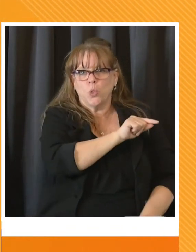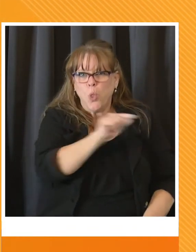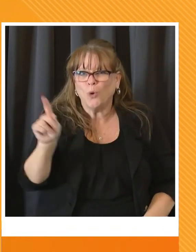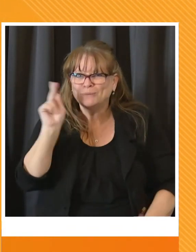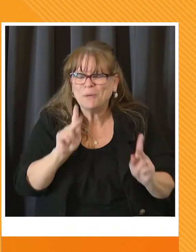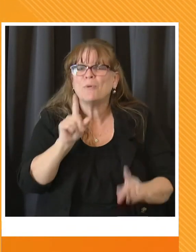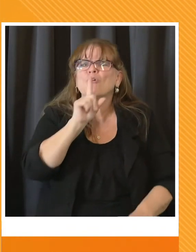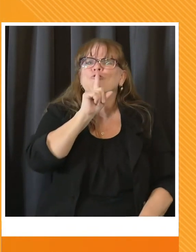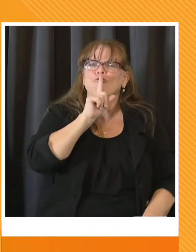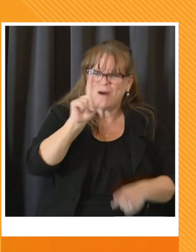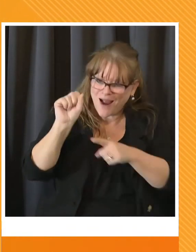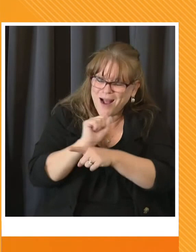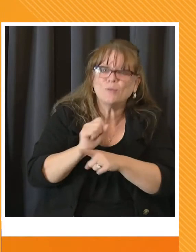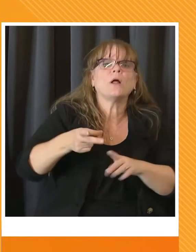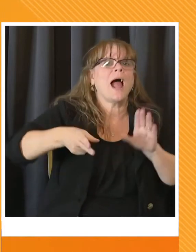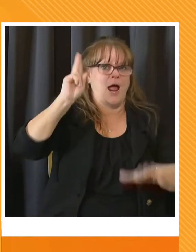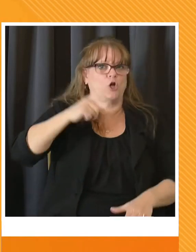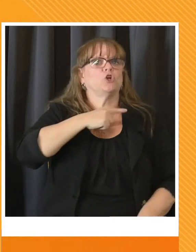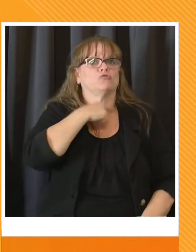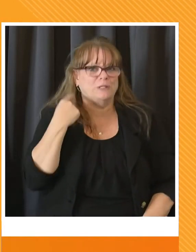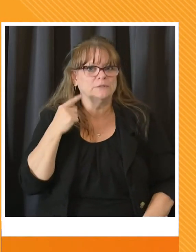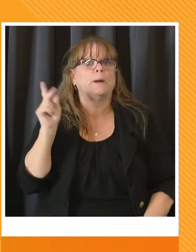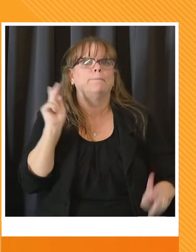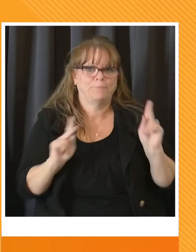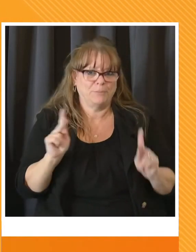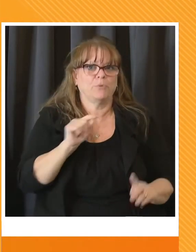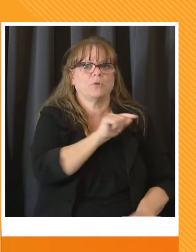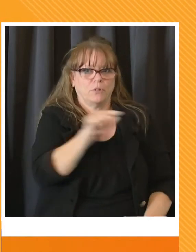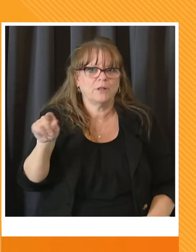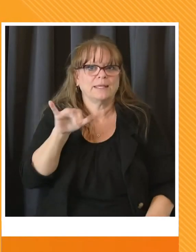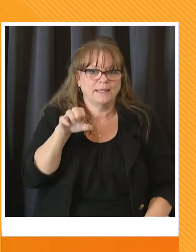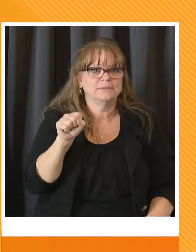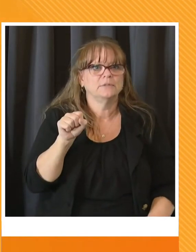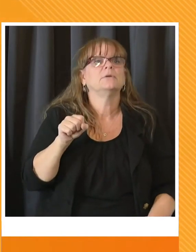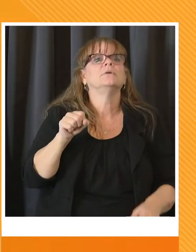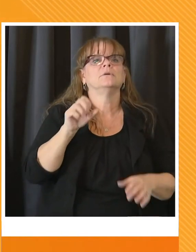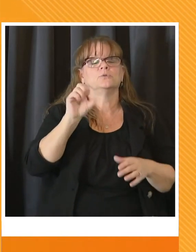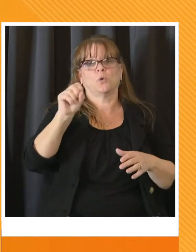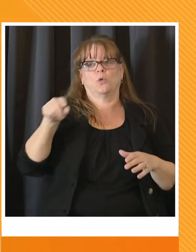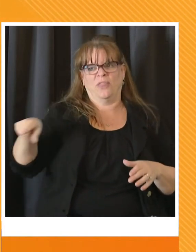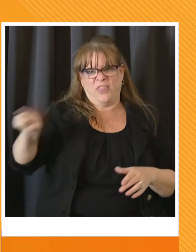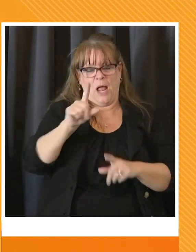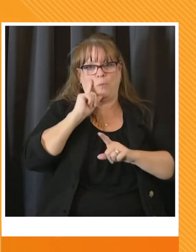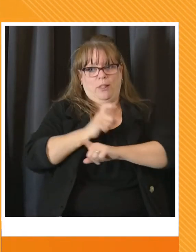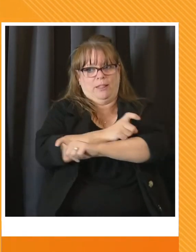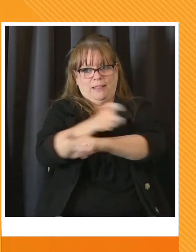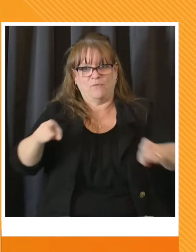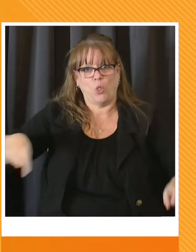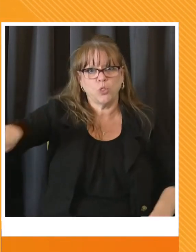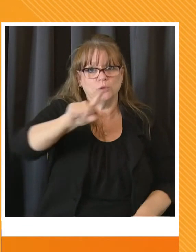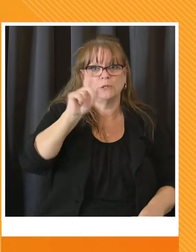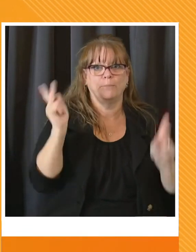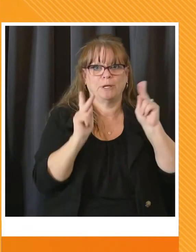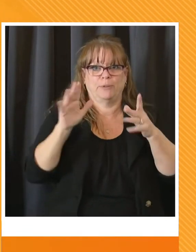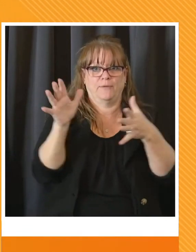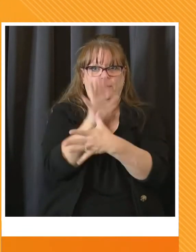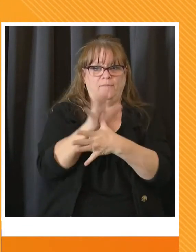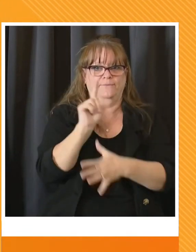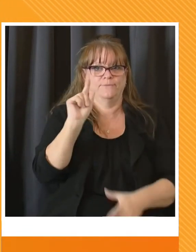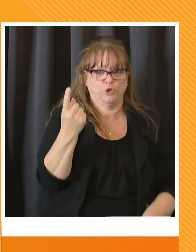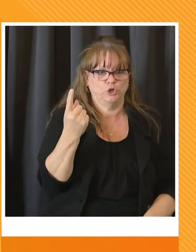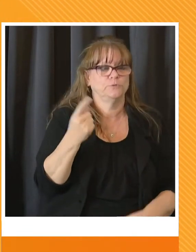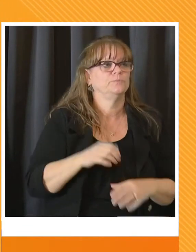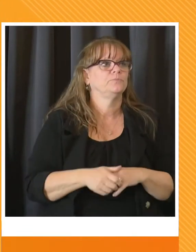1A. Phase 1B will look at moderate risk healthcare workers and other responders. So these are people who are working in